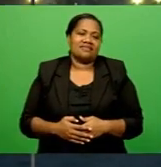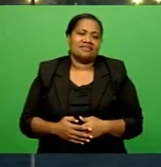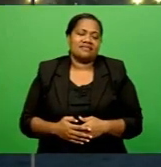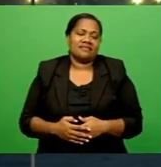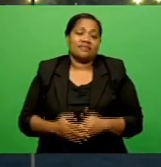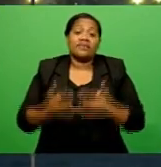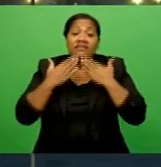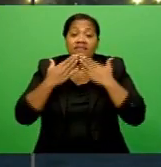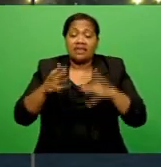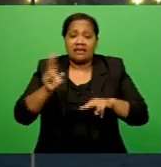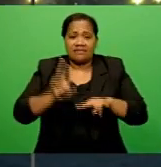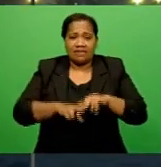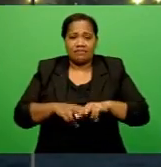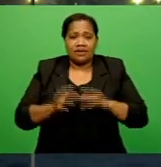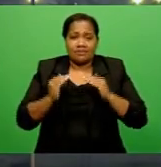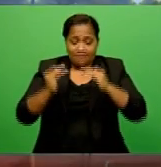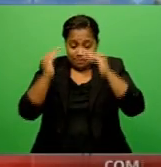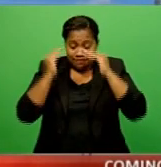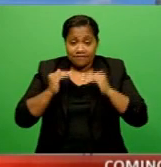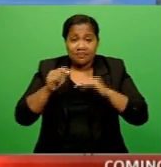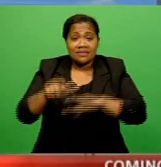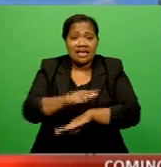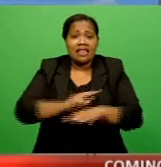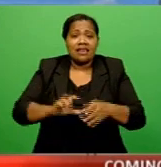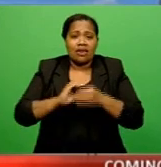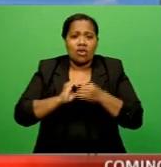Minaka Felipe. Up ahead, landowners